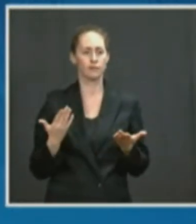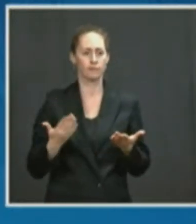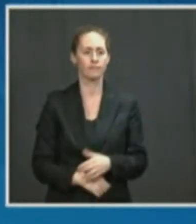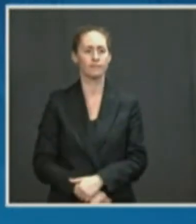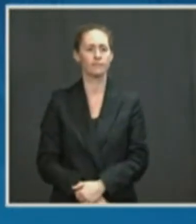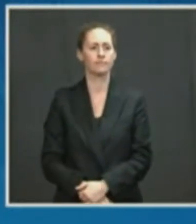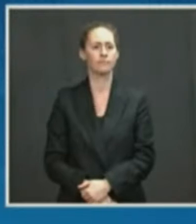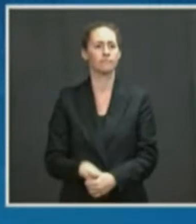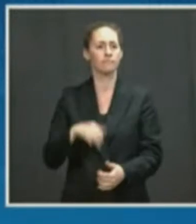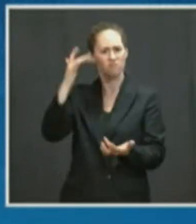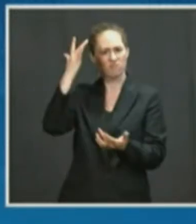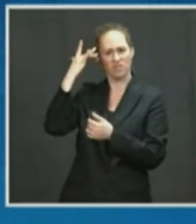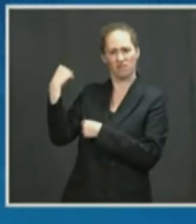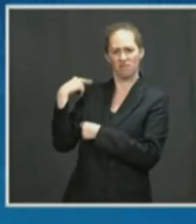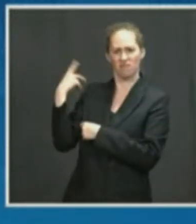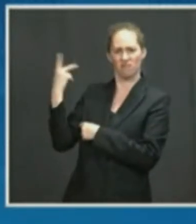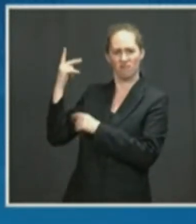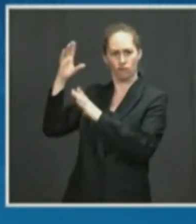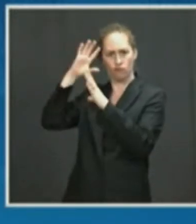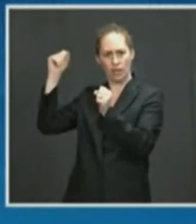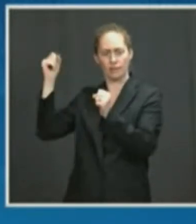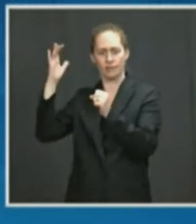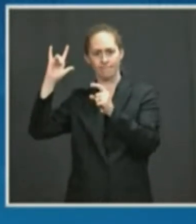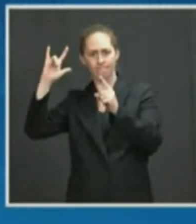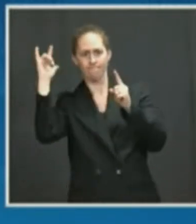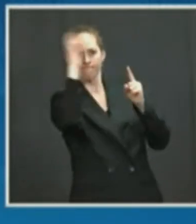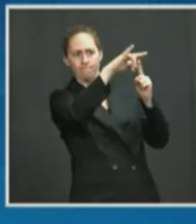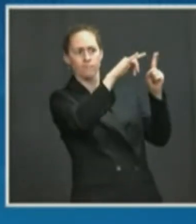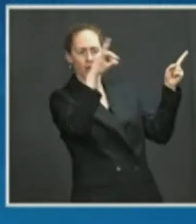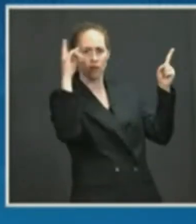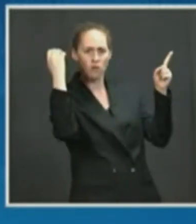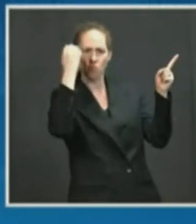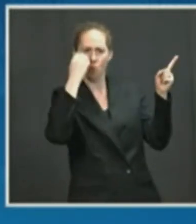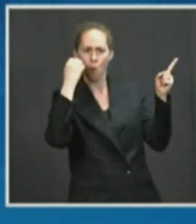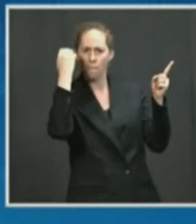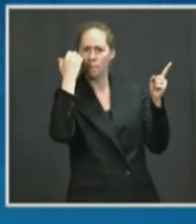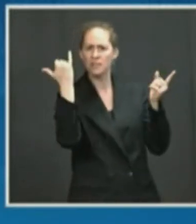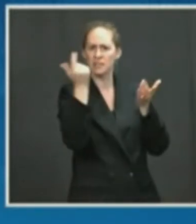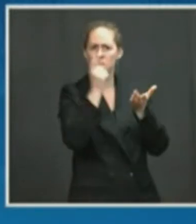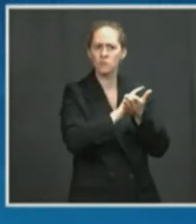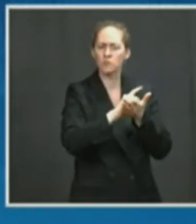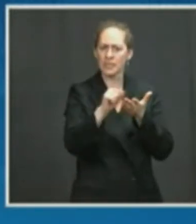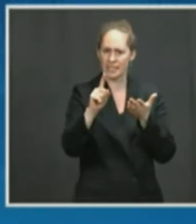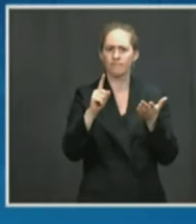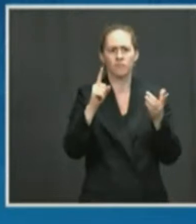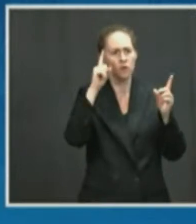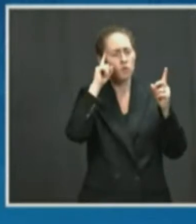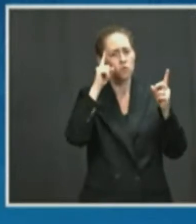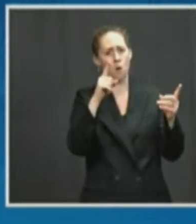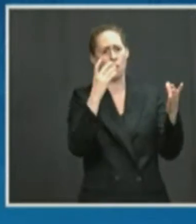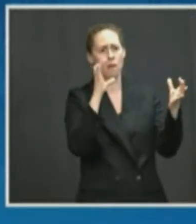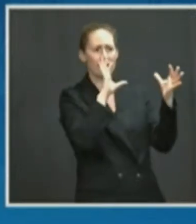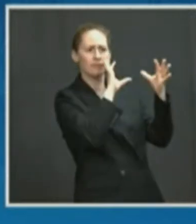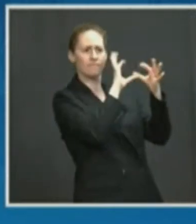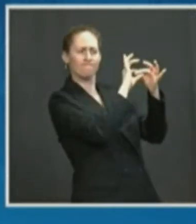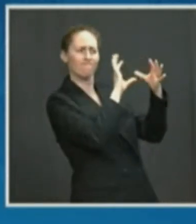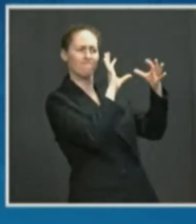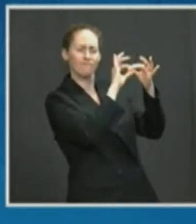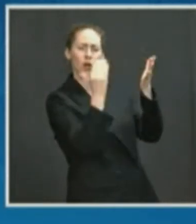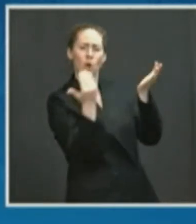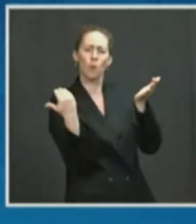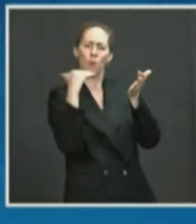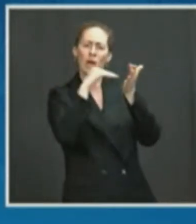travel to Europe later this week. We are renewing our relationships around the globe and our